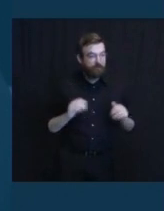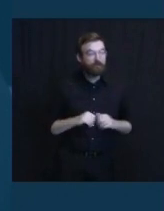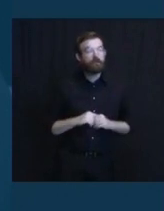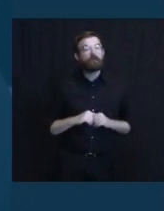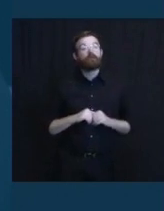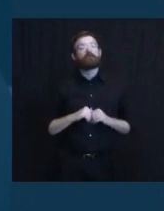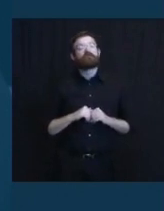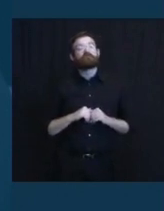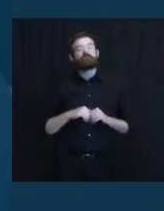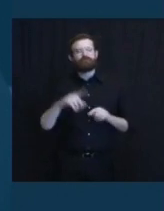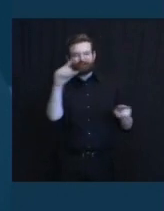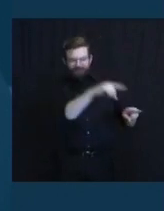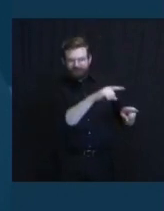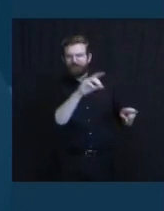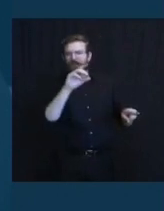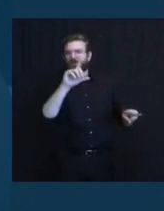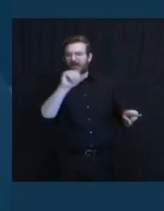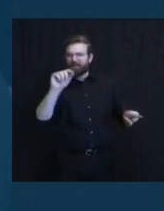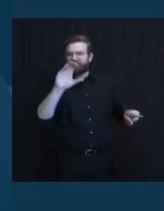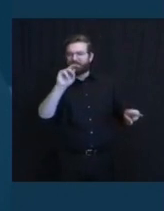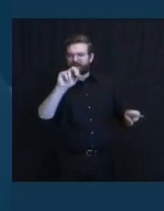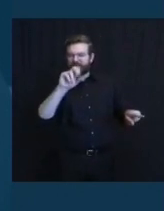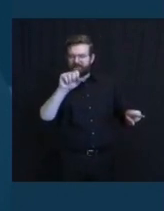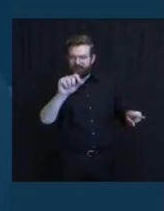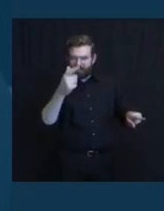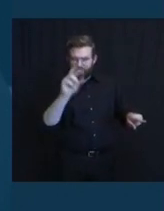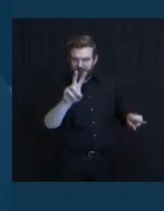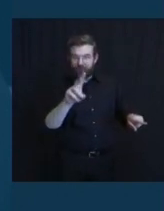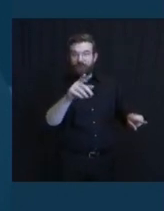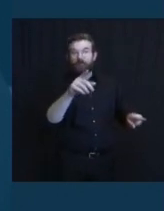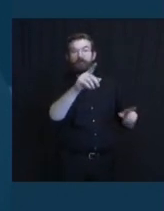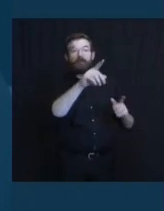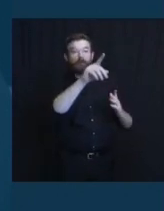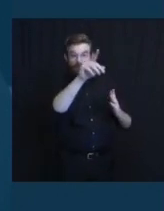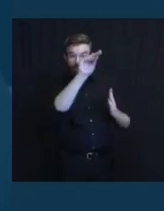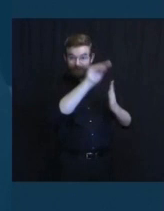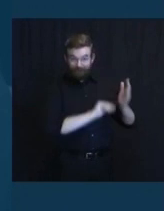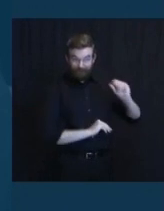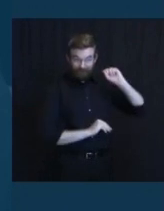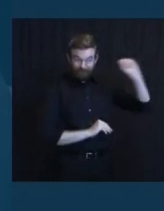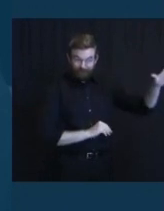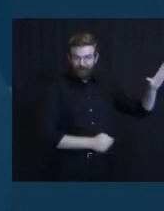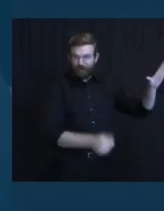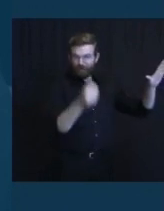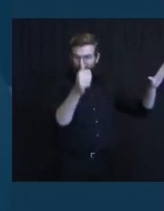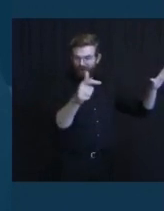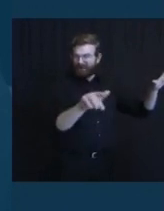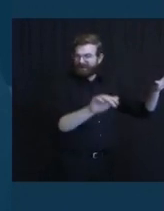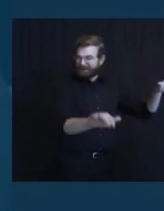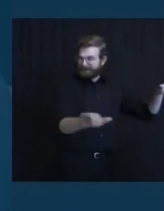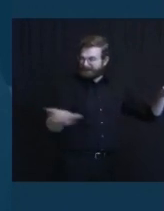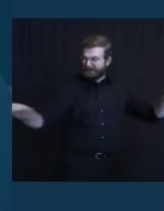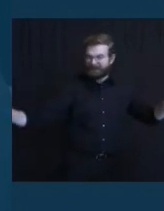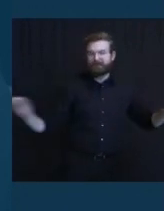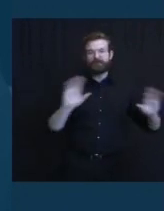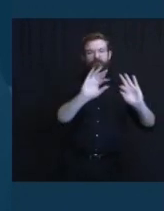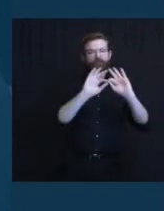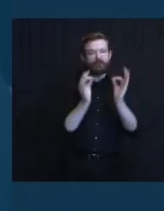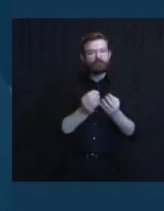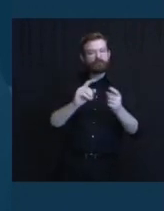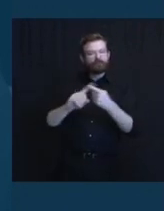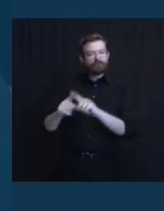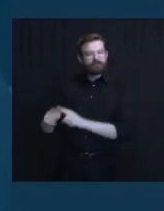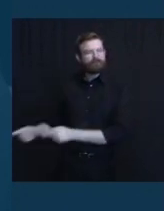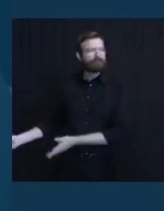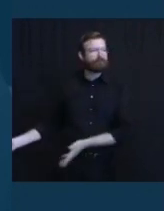in 59 additional languages about how to fill out the census. No one should be left uncounted. Let's make